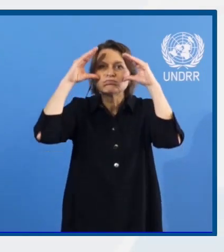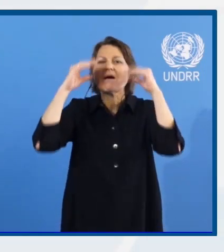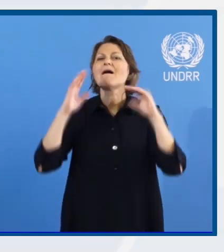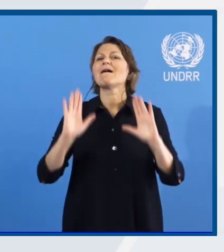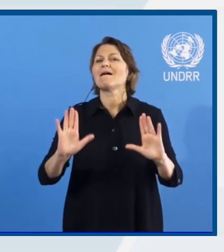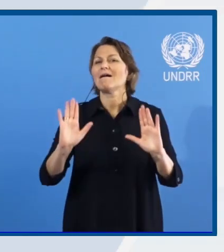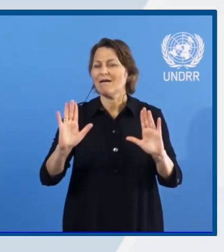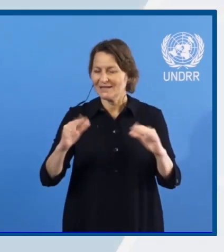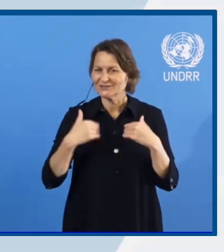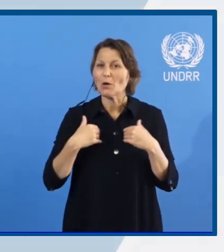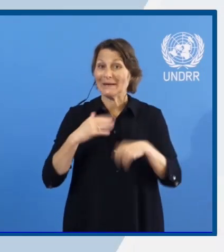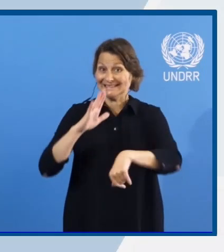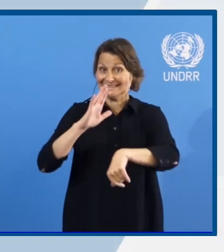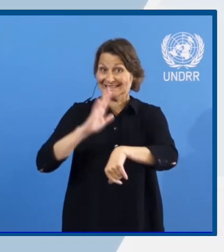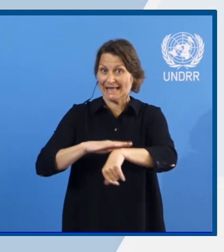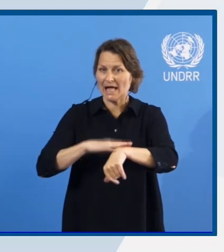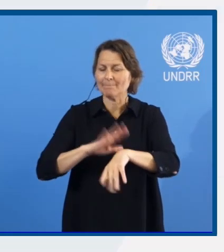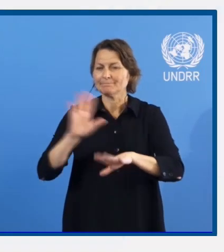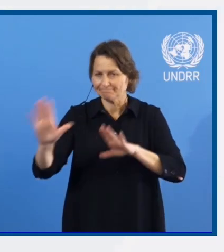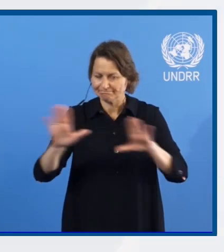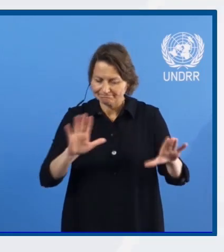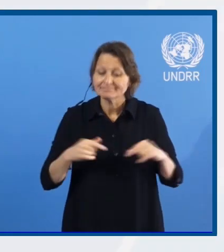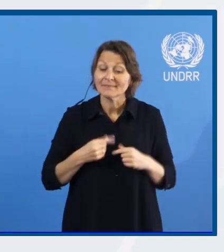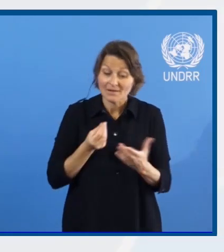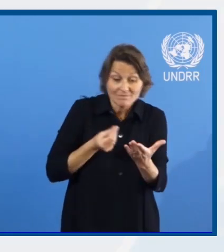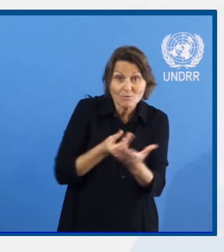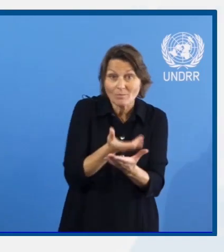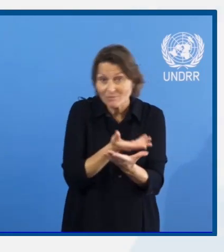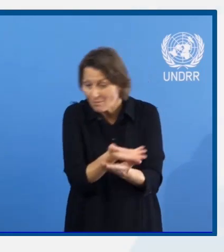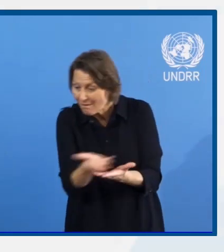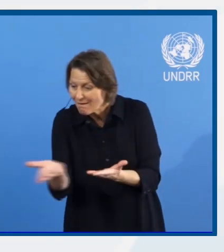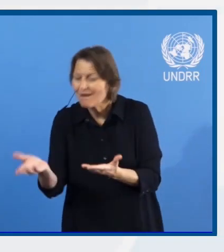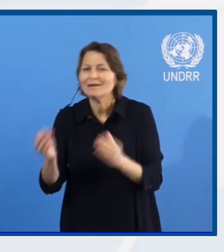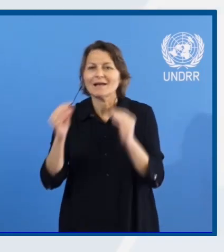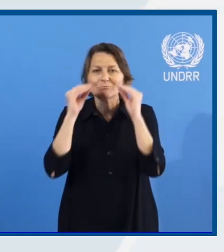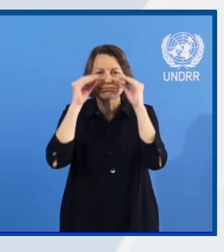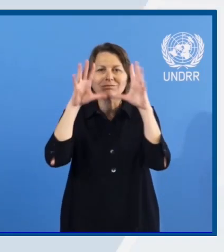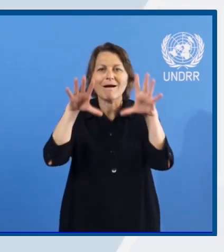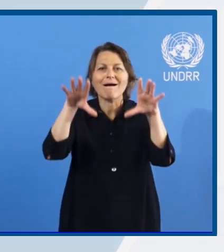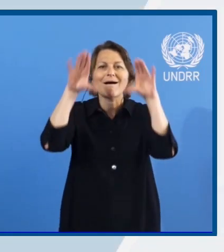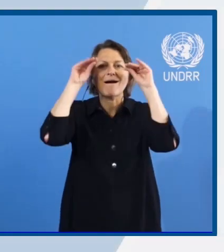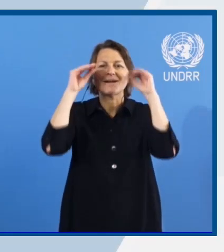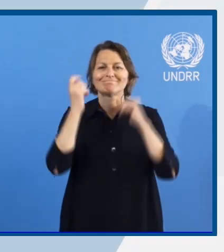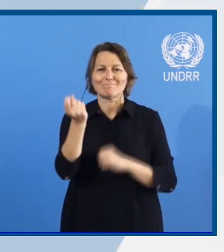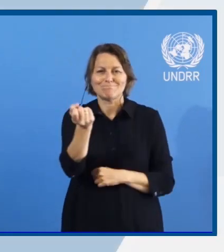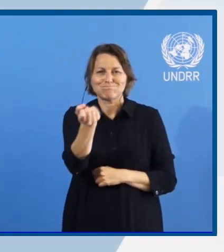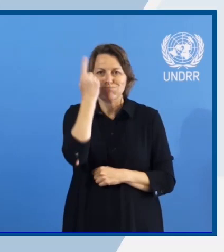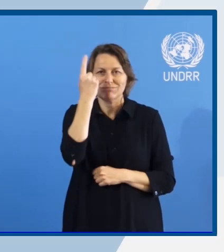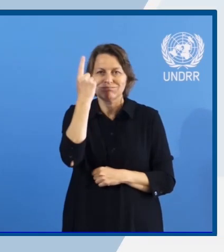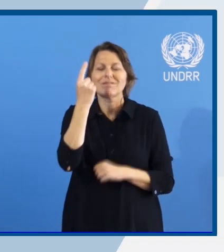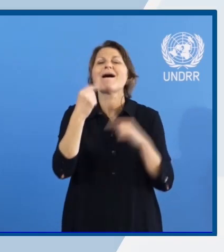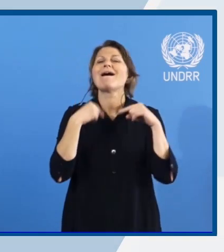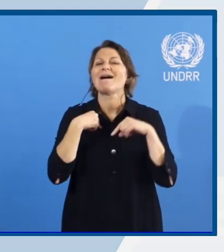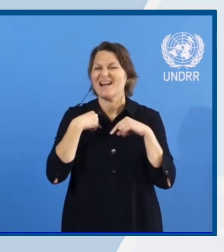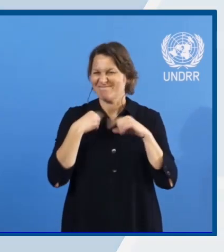care and the extra time to ensure that they are aware and they understood what